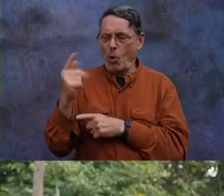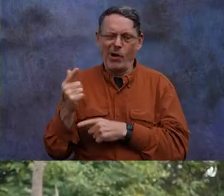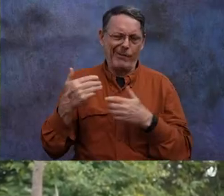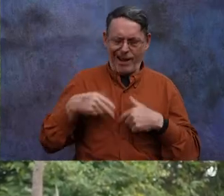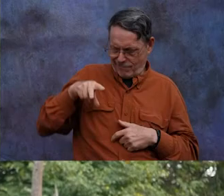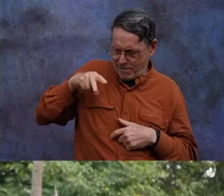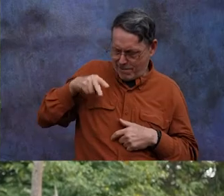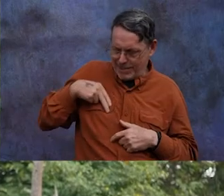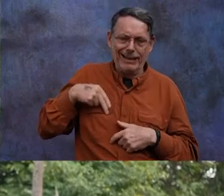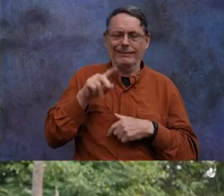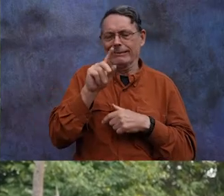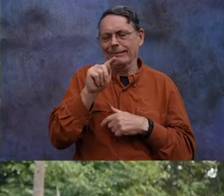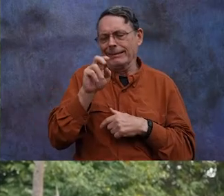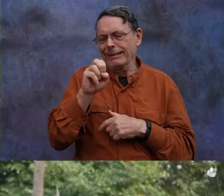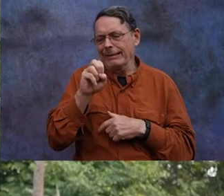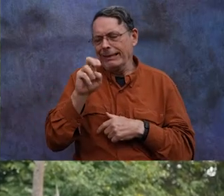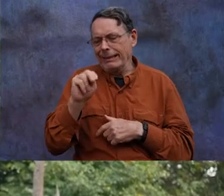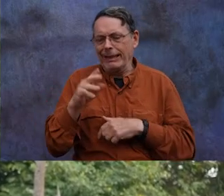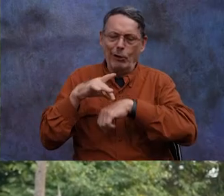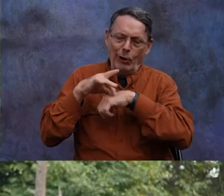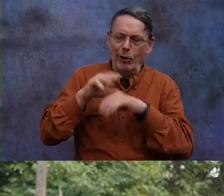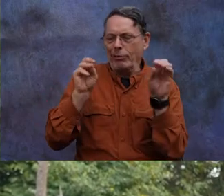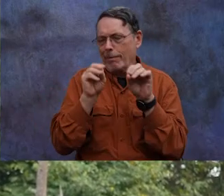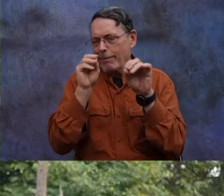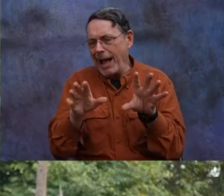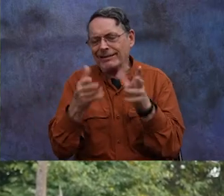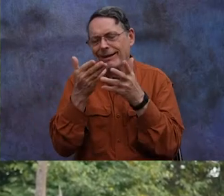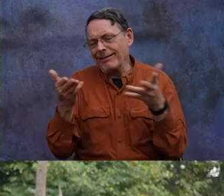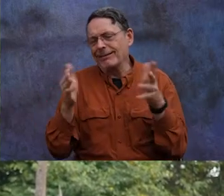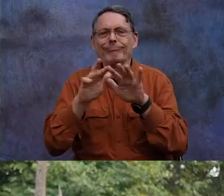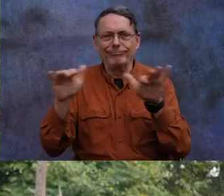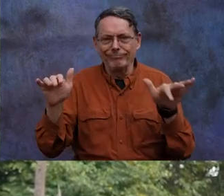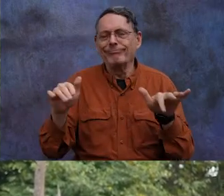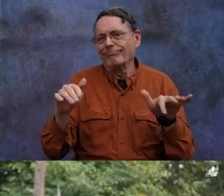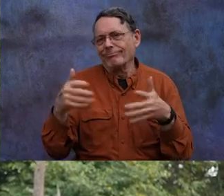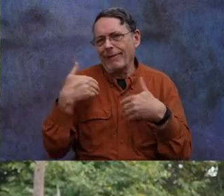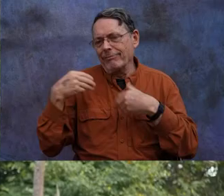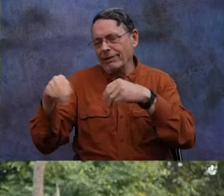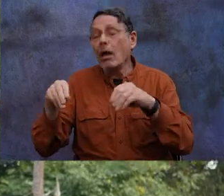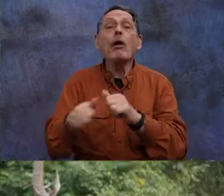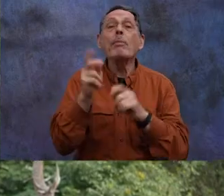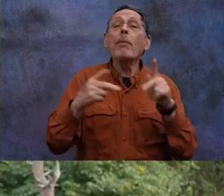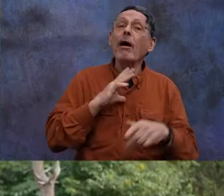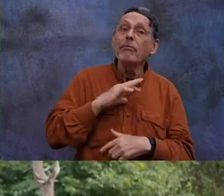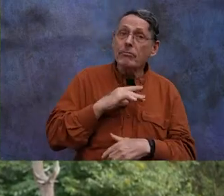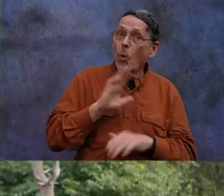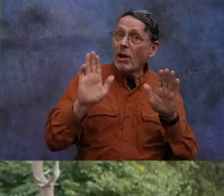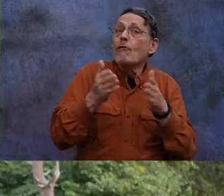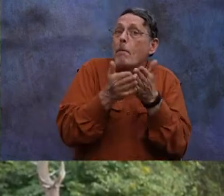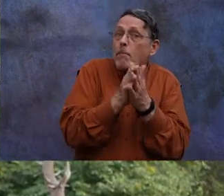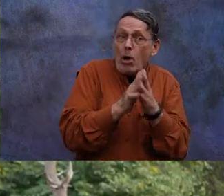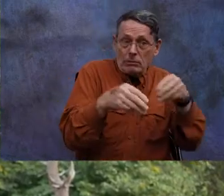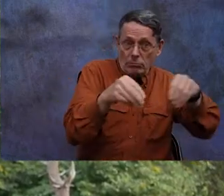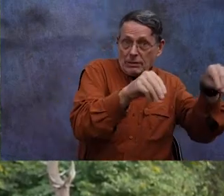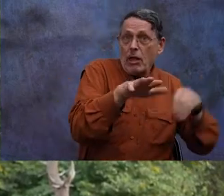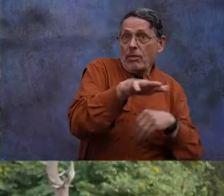and Teen Earth Magic and all sorts of good stuff over there. And other people have some wonderful books that you can buy. There